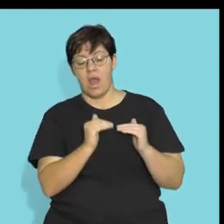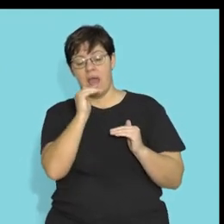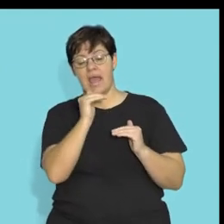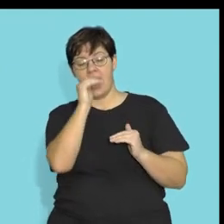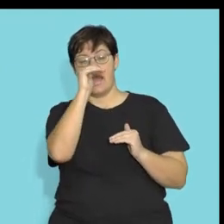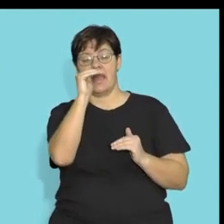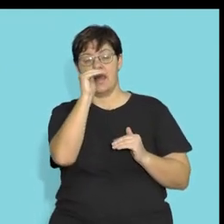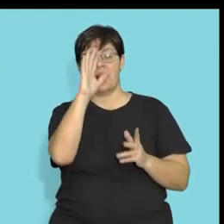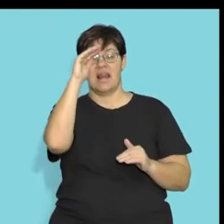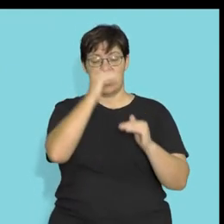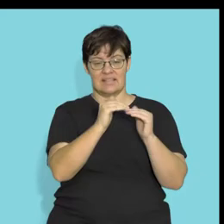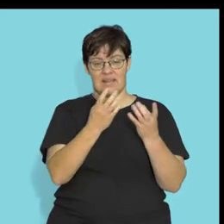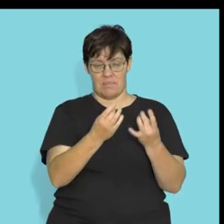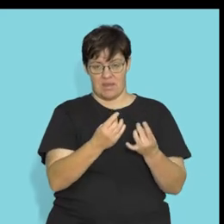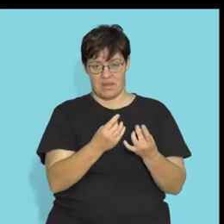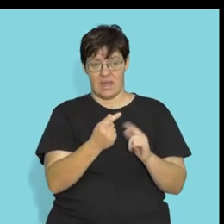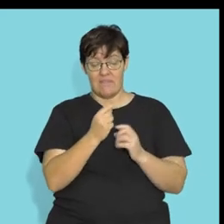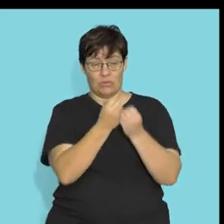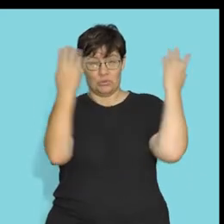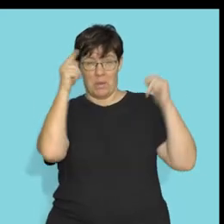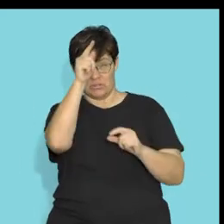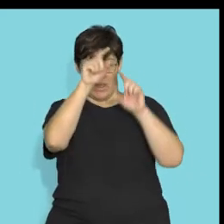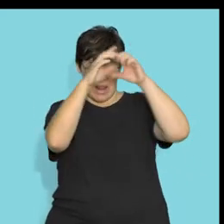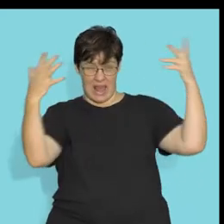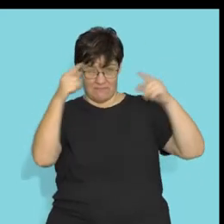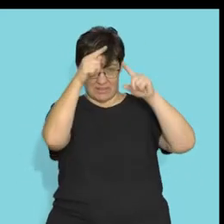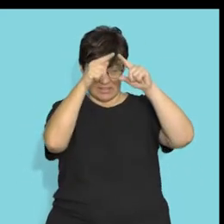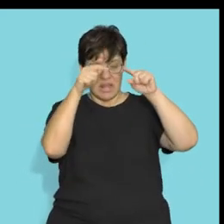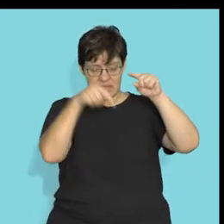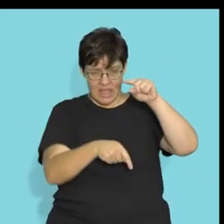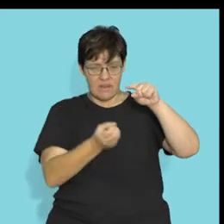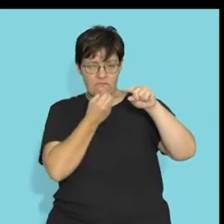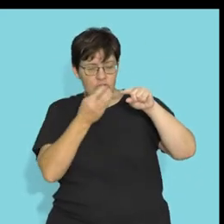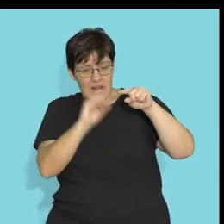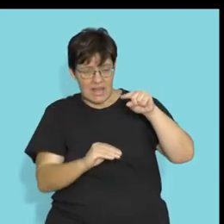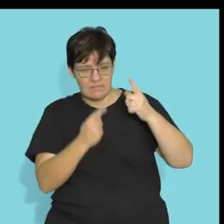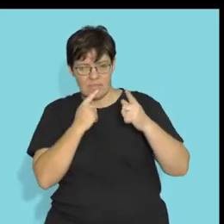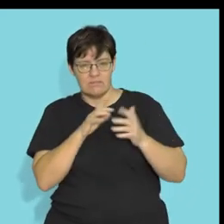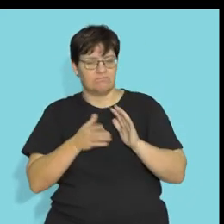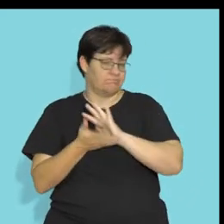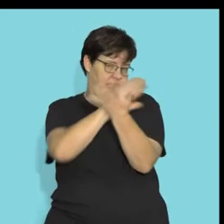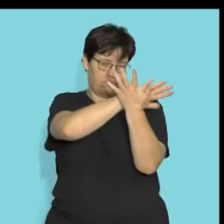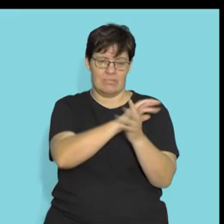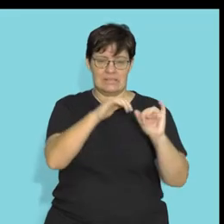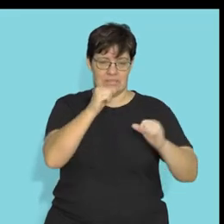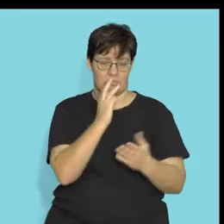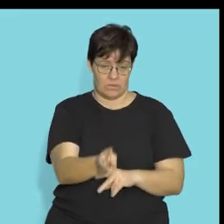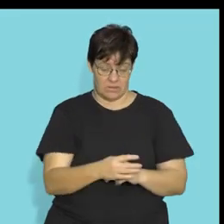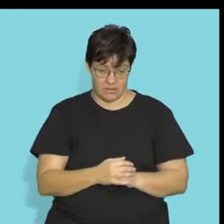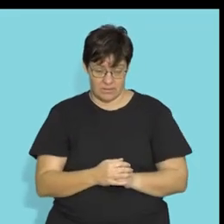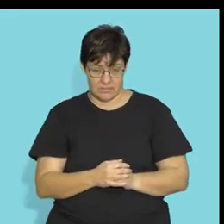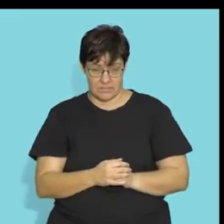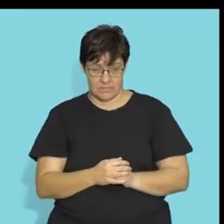level individuals cannot be sustained if there are more predators than prey. So essentially what it means is that in